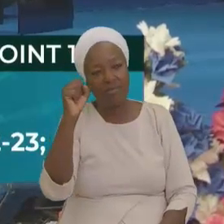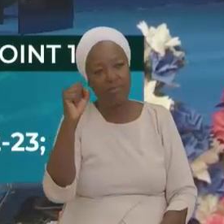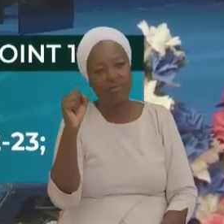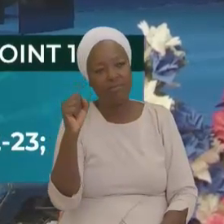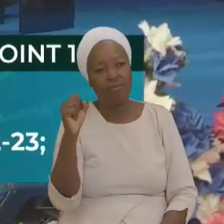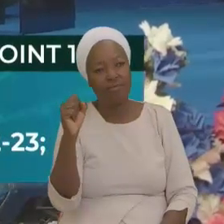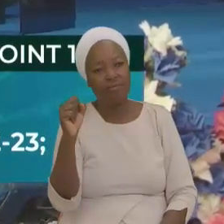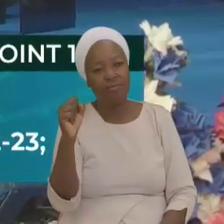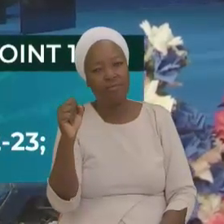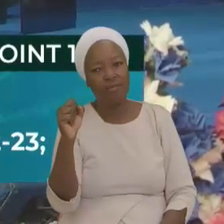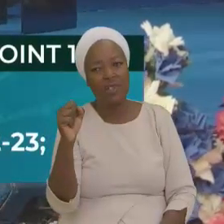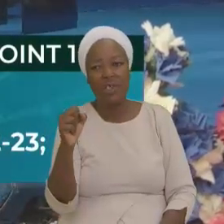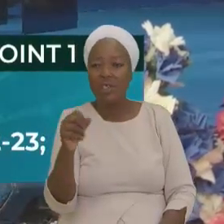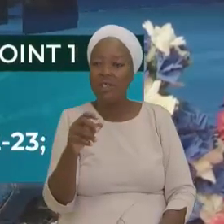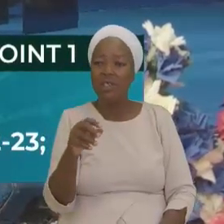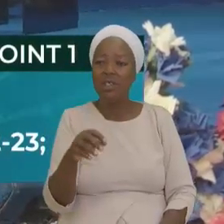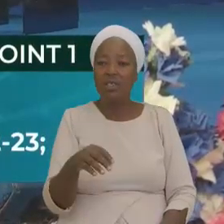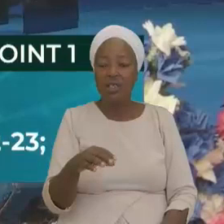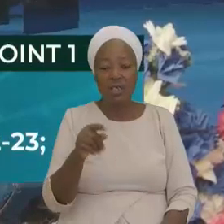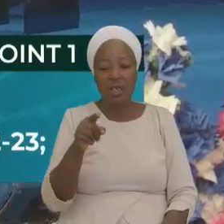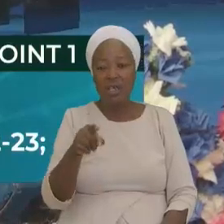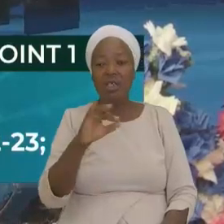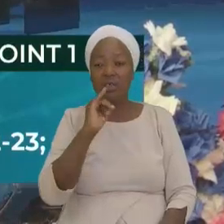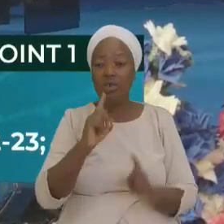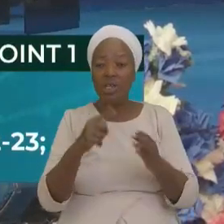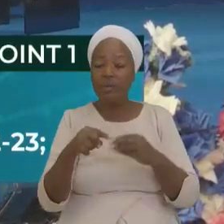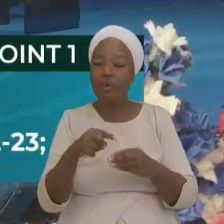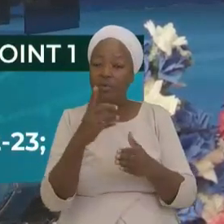It's referring to what we just read now in Deuteronomy.